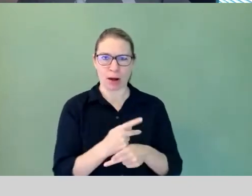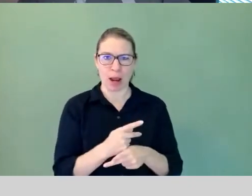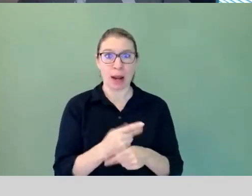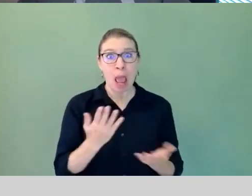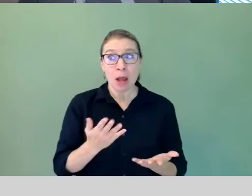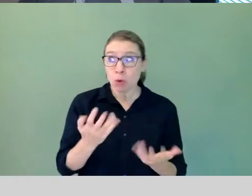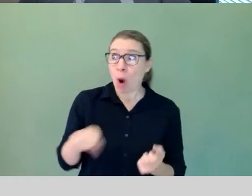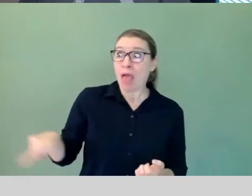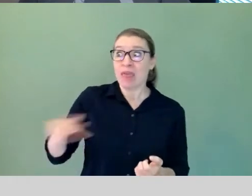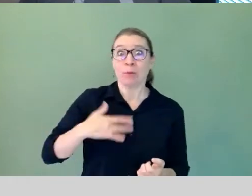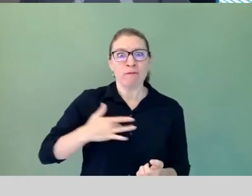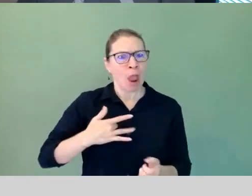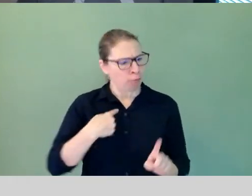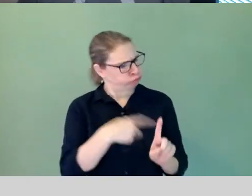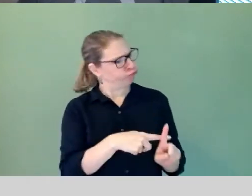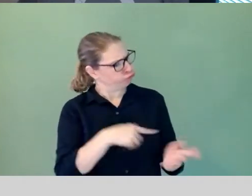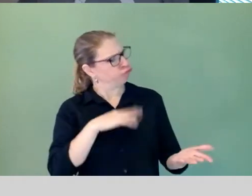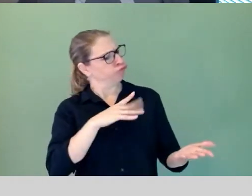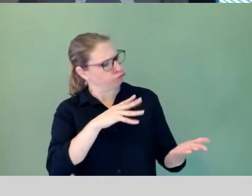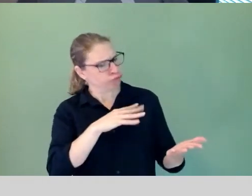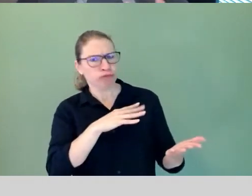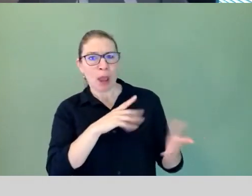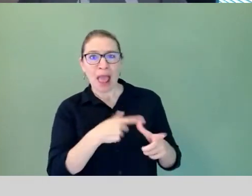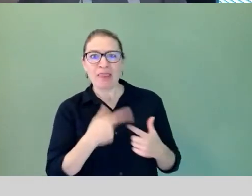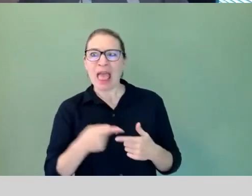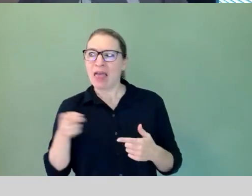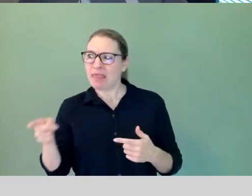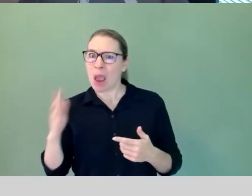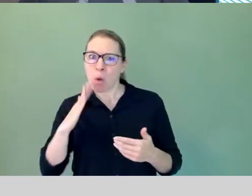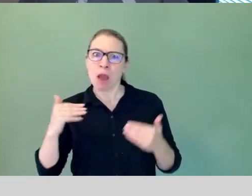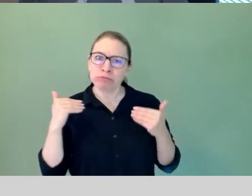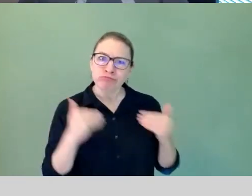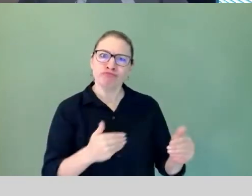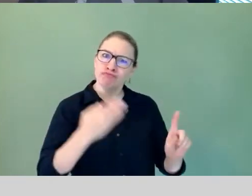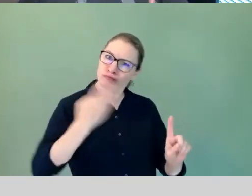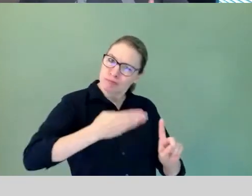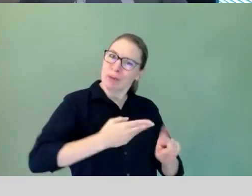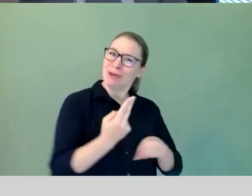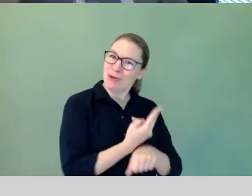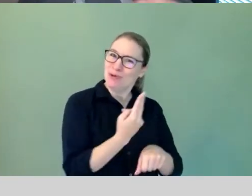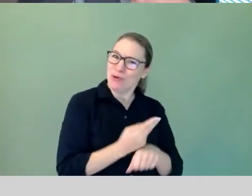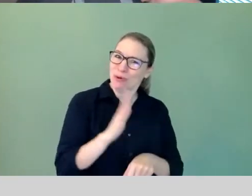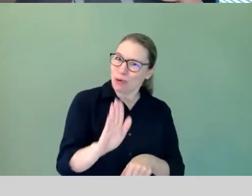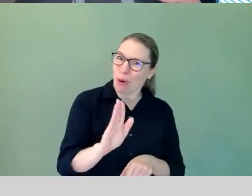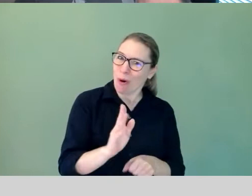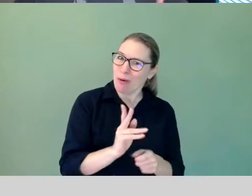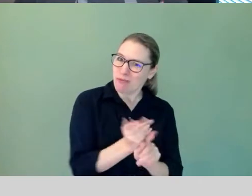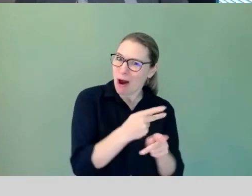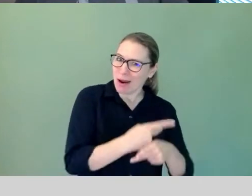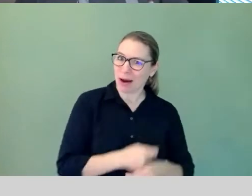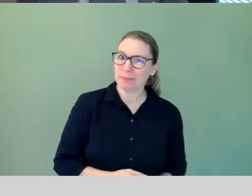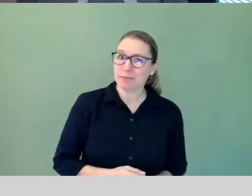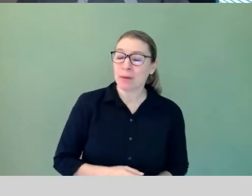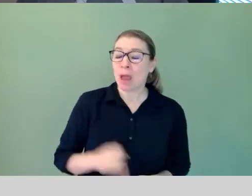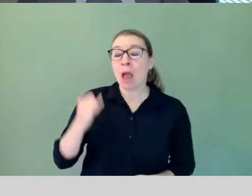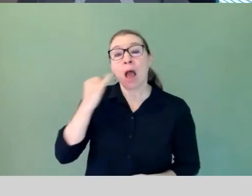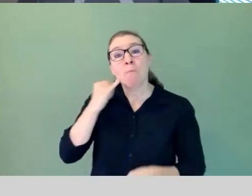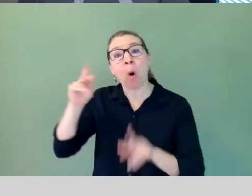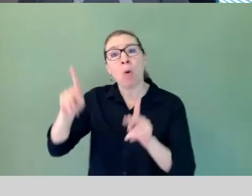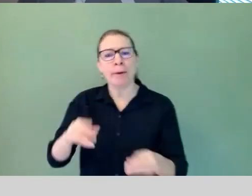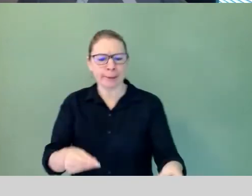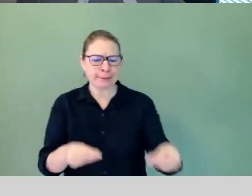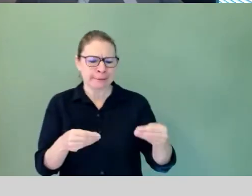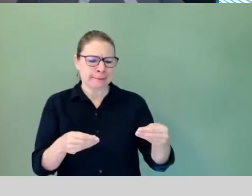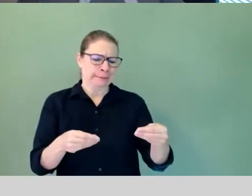so they come back and decide to, you know, use it and enjoy using your project. If they don't like it, they will move on